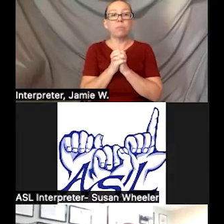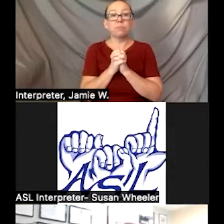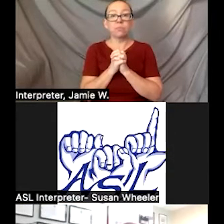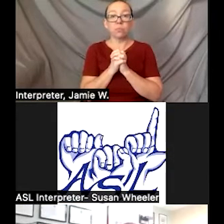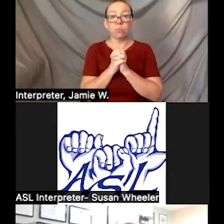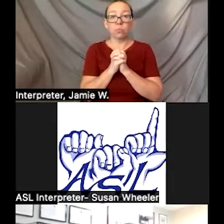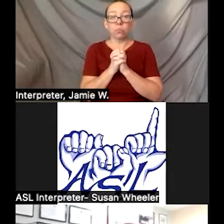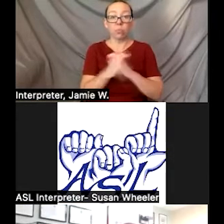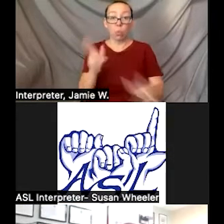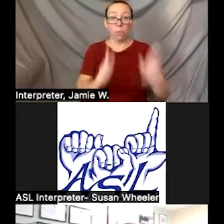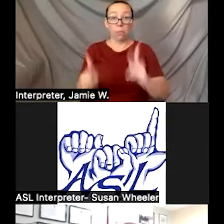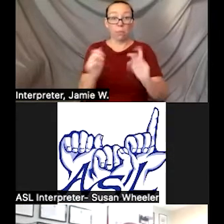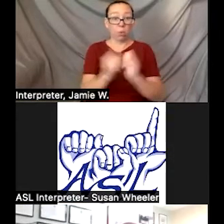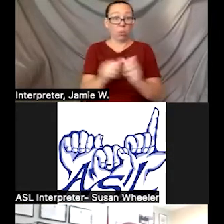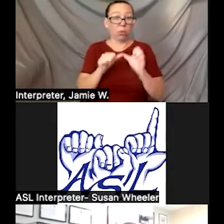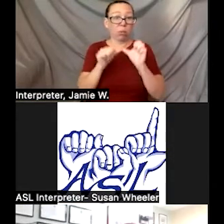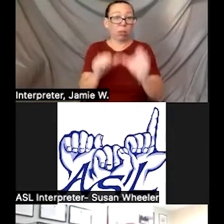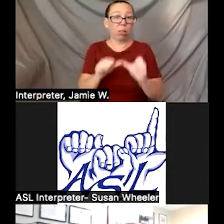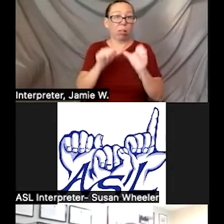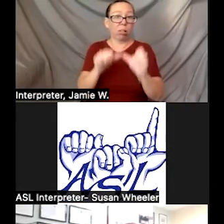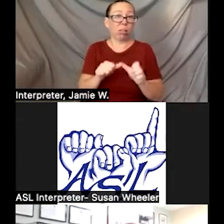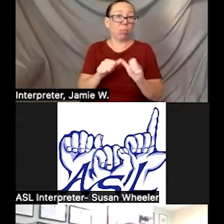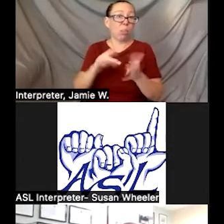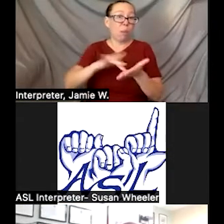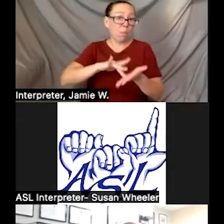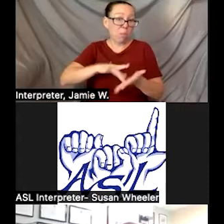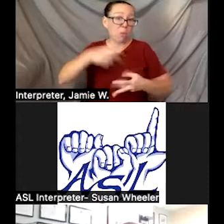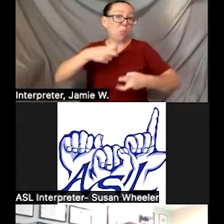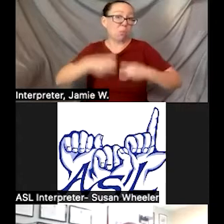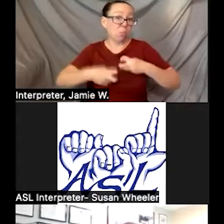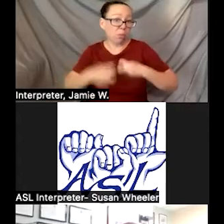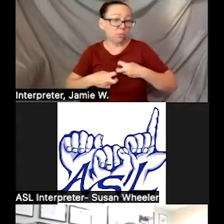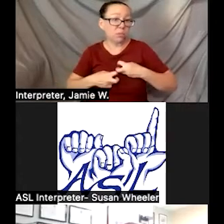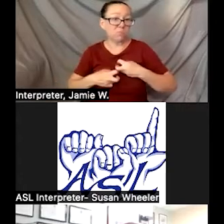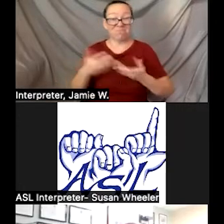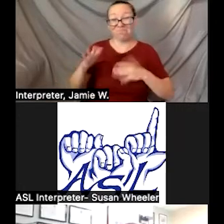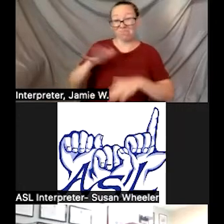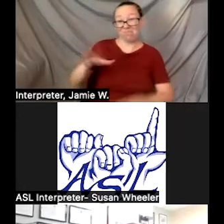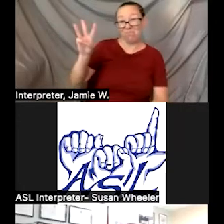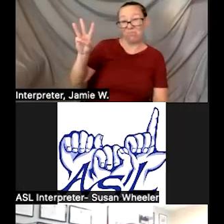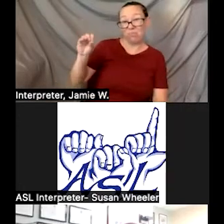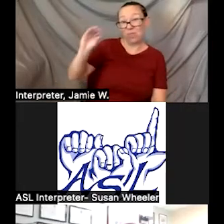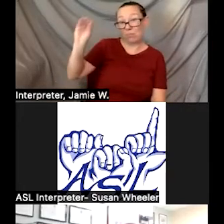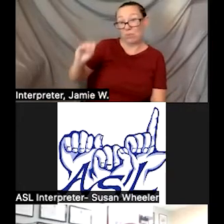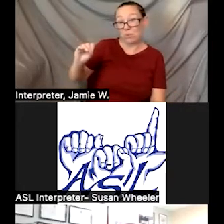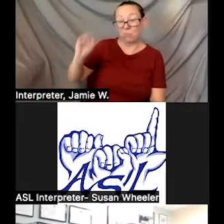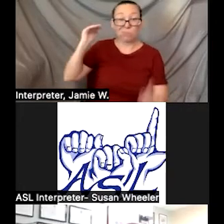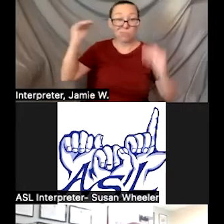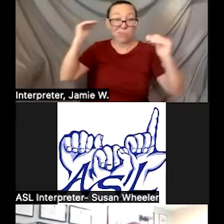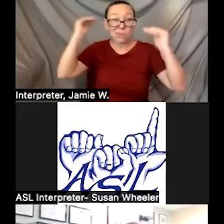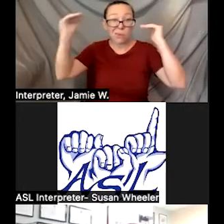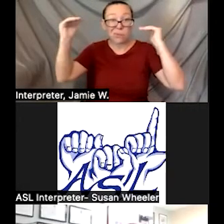Individuals with chronic medical conditions. About 60% of adults have a chronic medical condition, 40% have 2 or